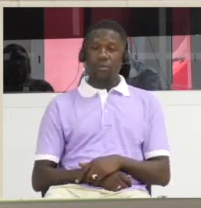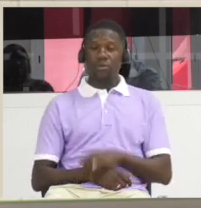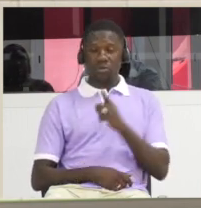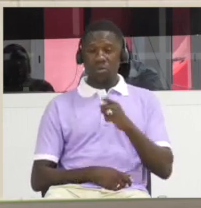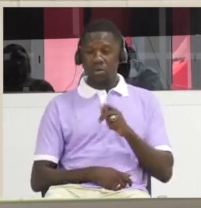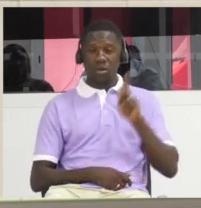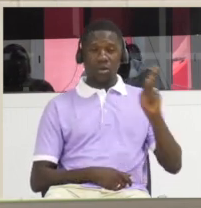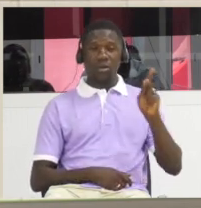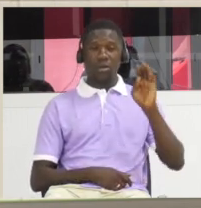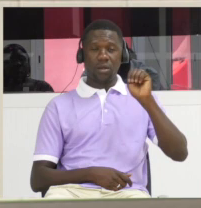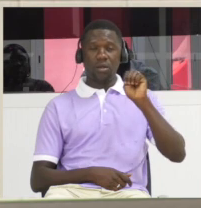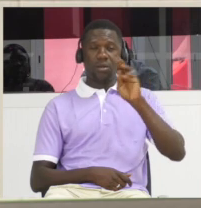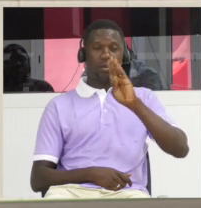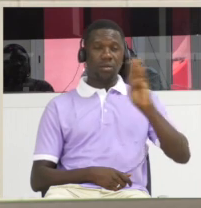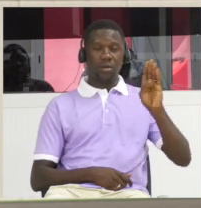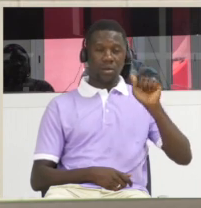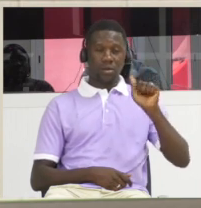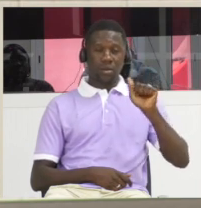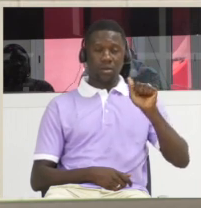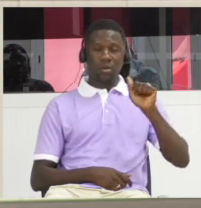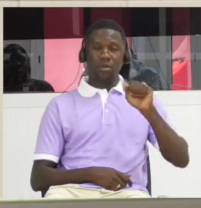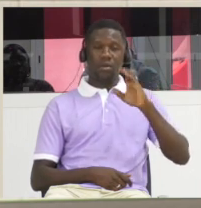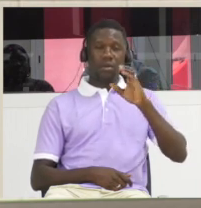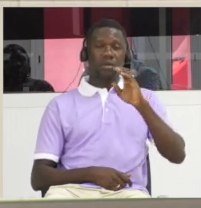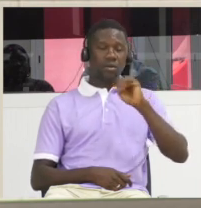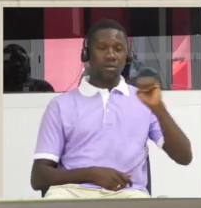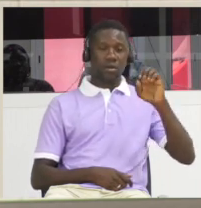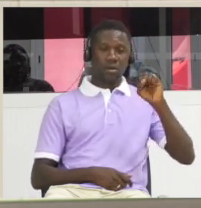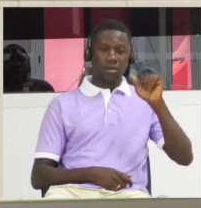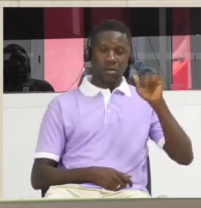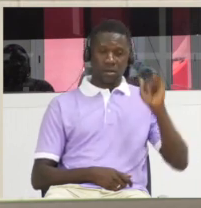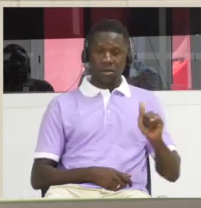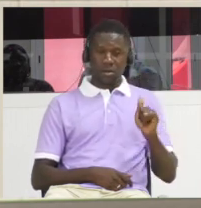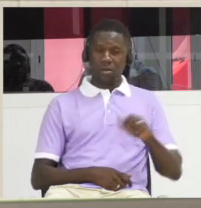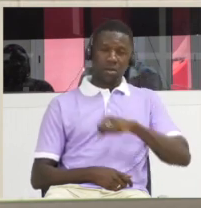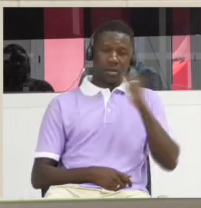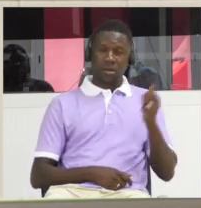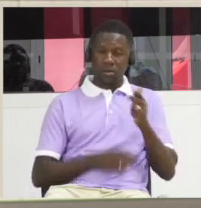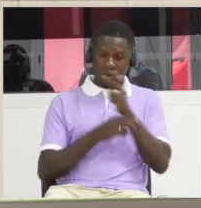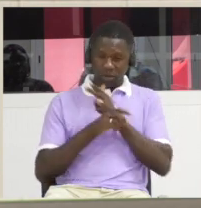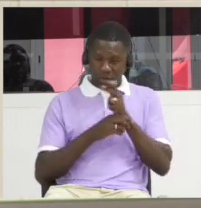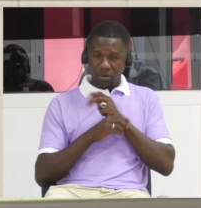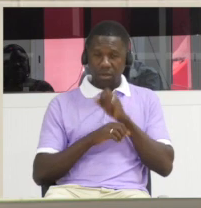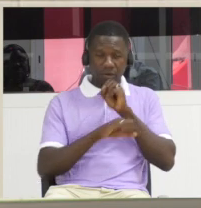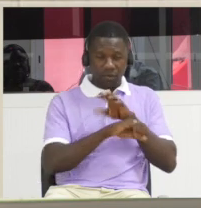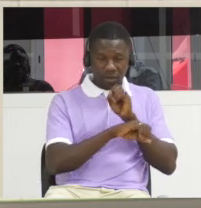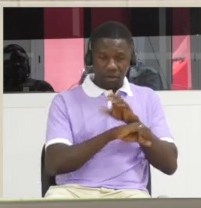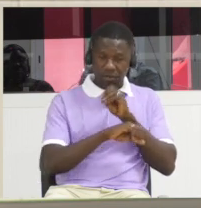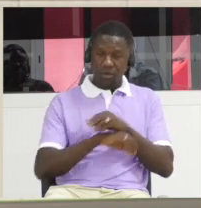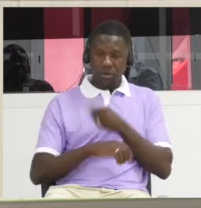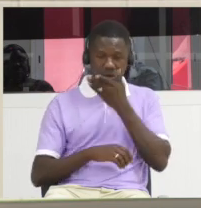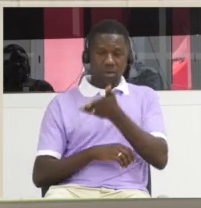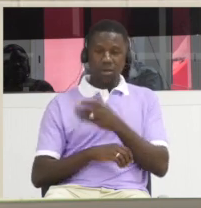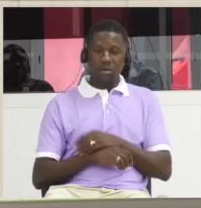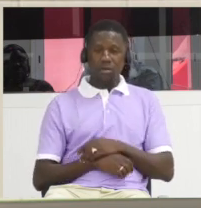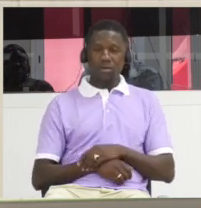Kebasise was there, sorry, he was also at the vessel, and the security advisor. Who was the security advisor? It